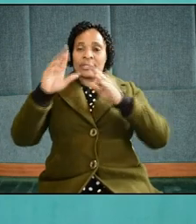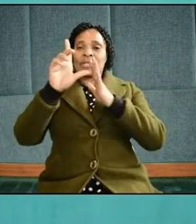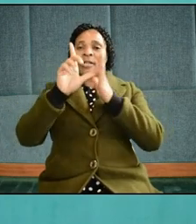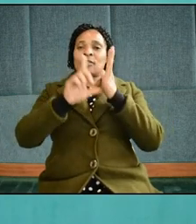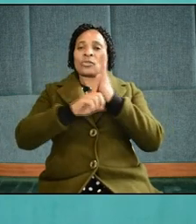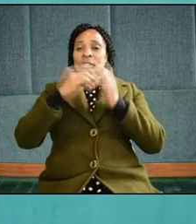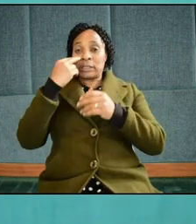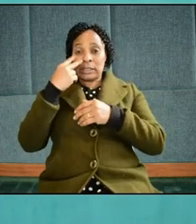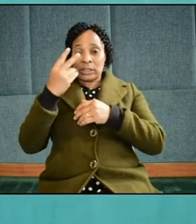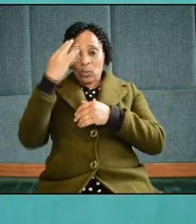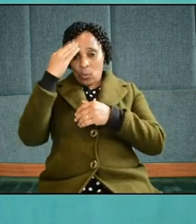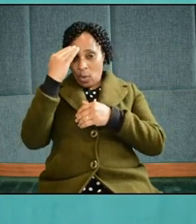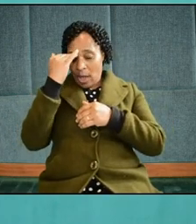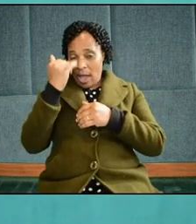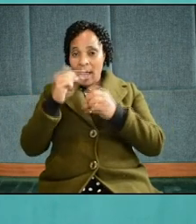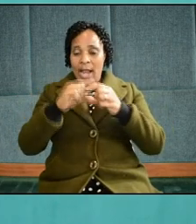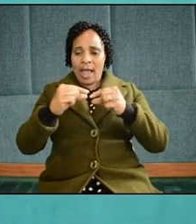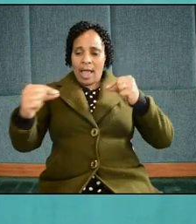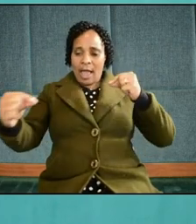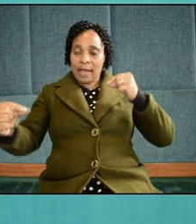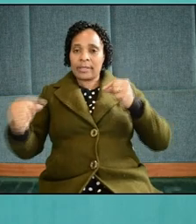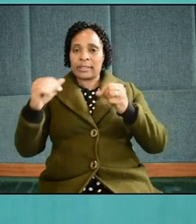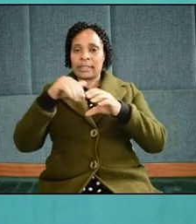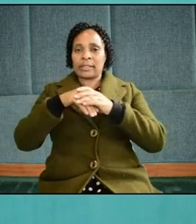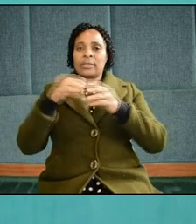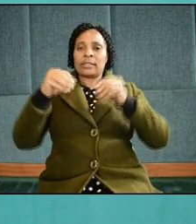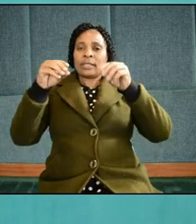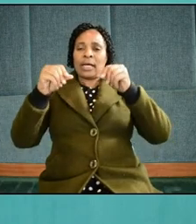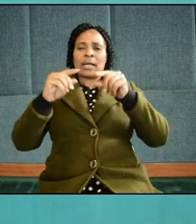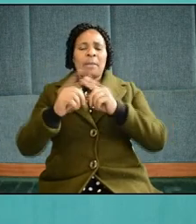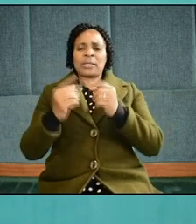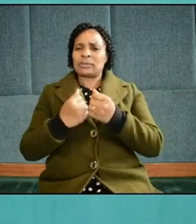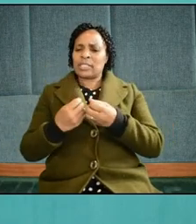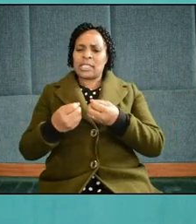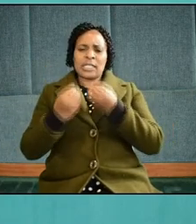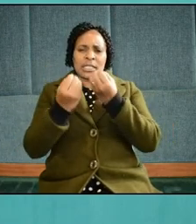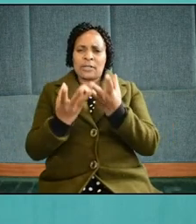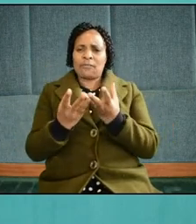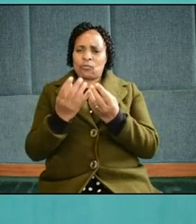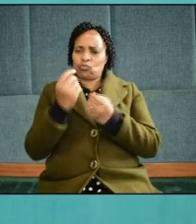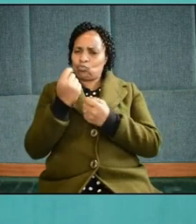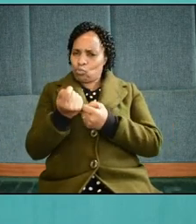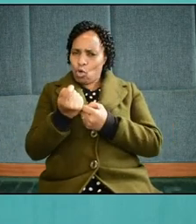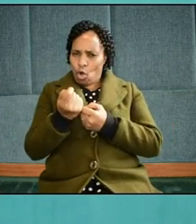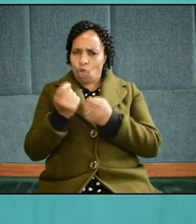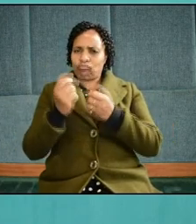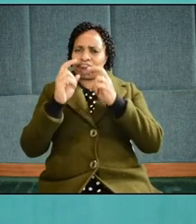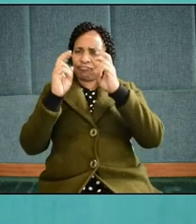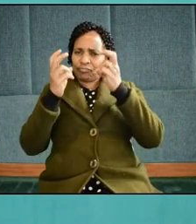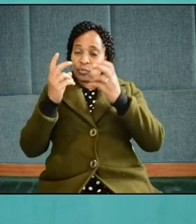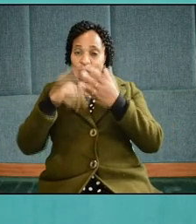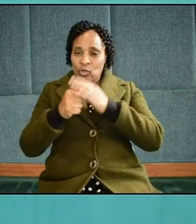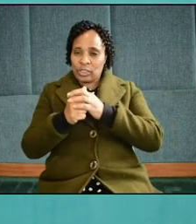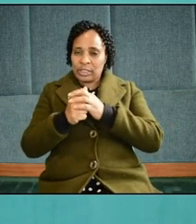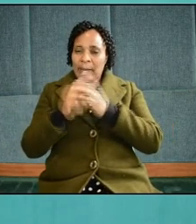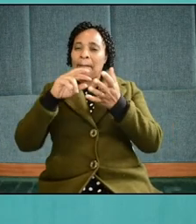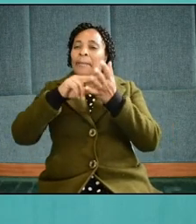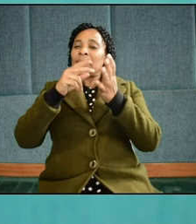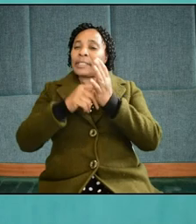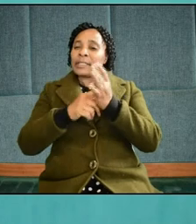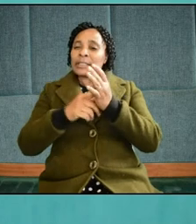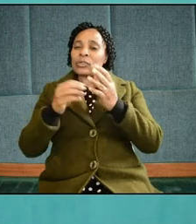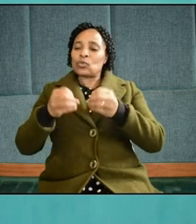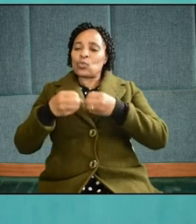why exactly it's entitled Line in the Sand. But just to give a bit of context, Line in the Sand actually means to set